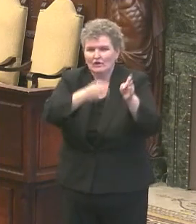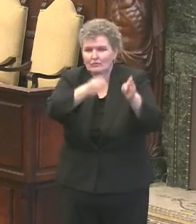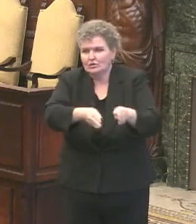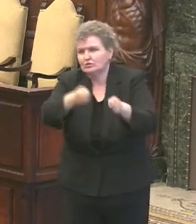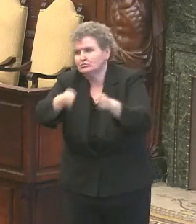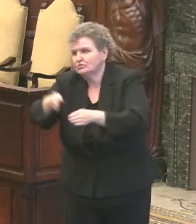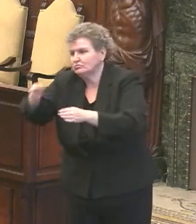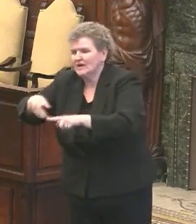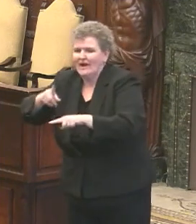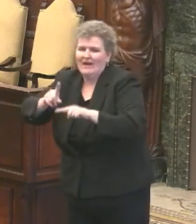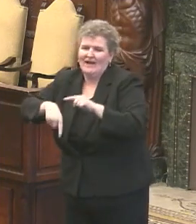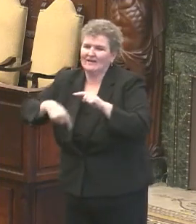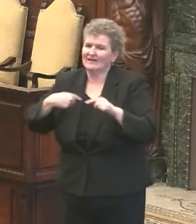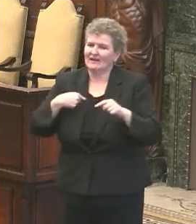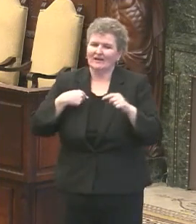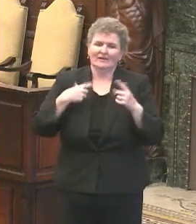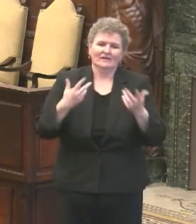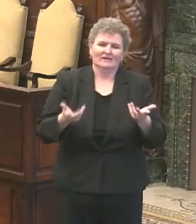Okay, thank you.